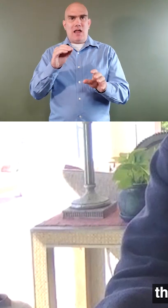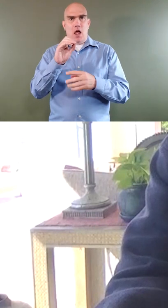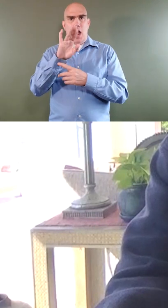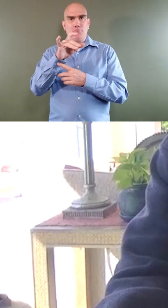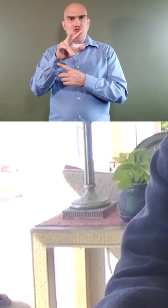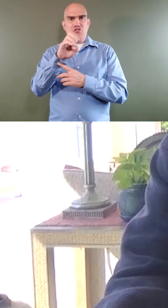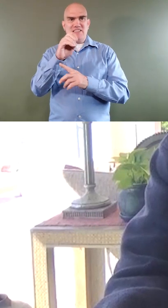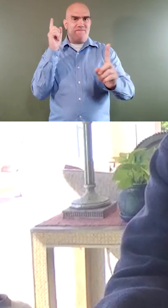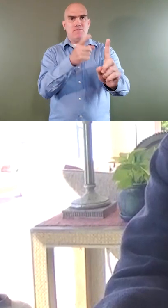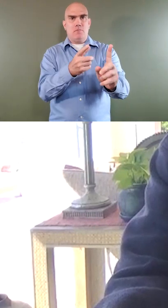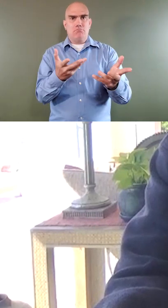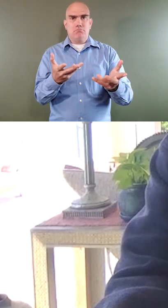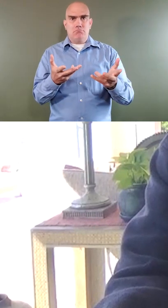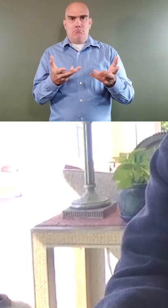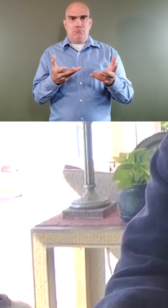objective.